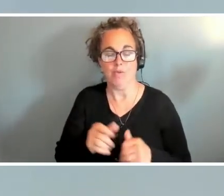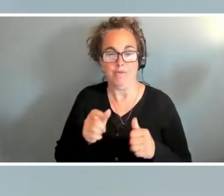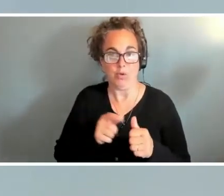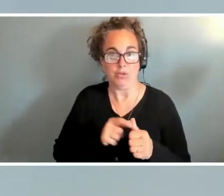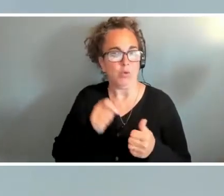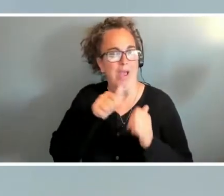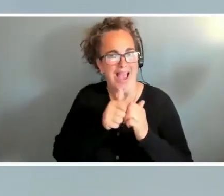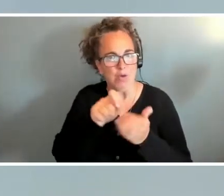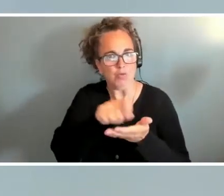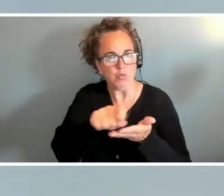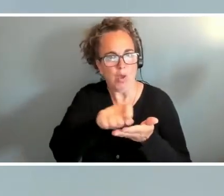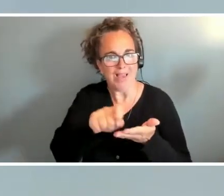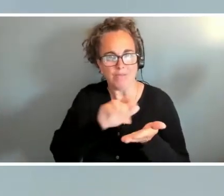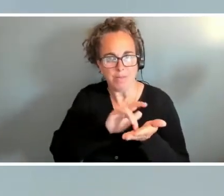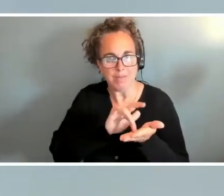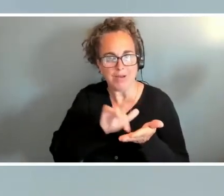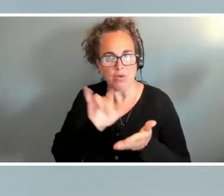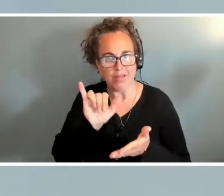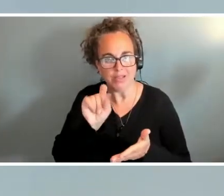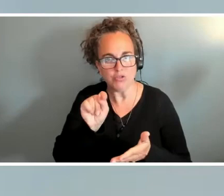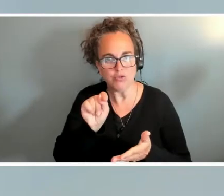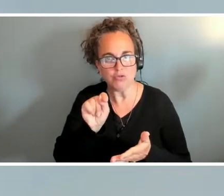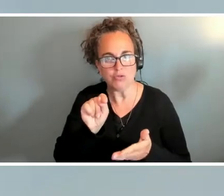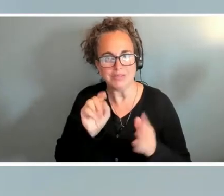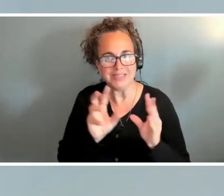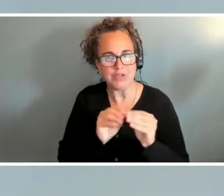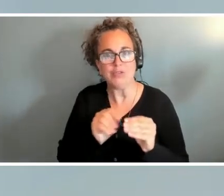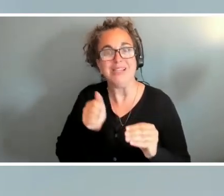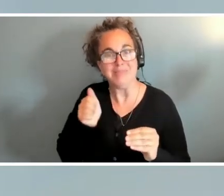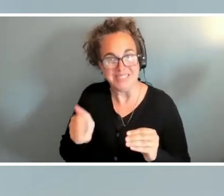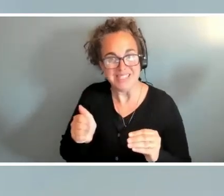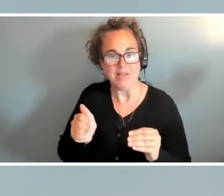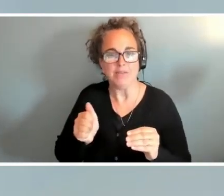Literature session, he produced that primary caring